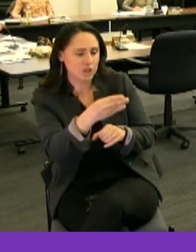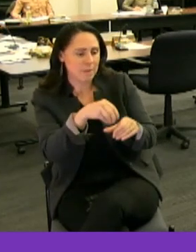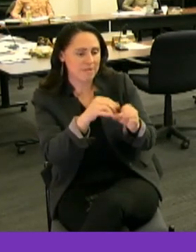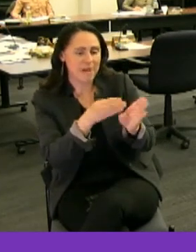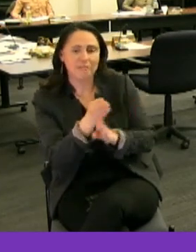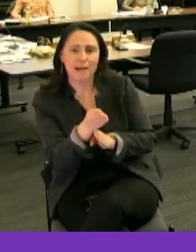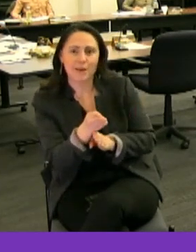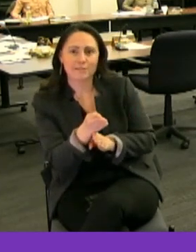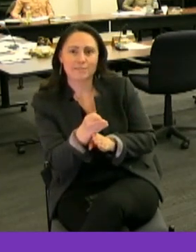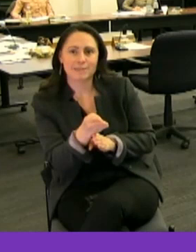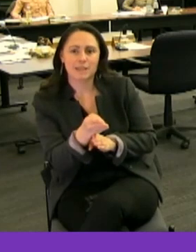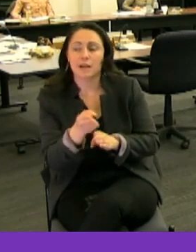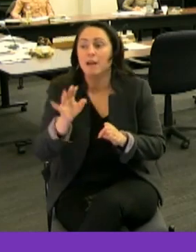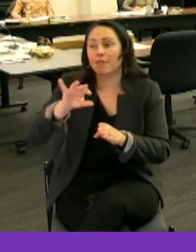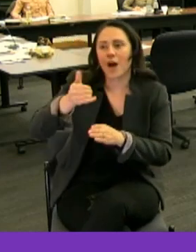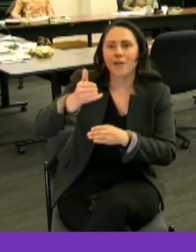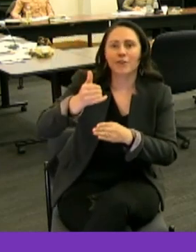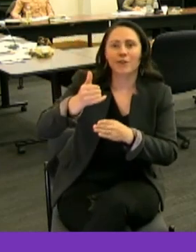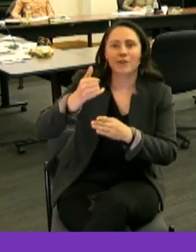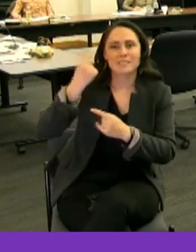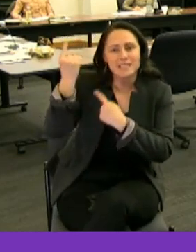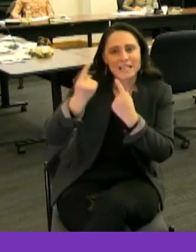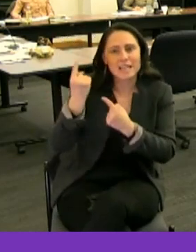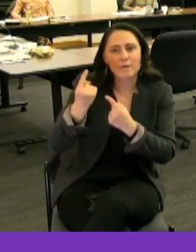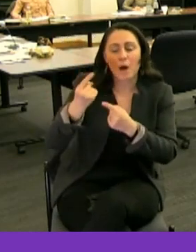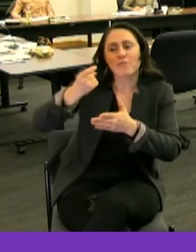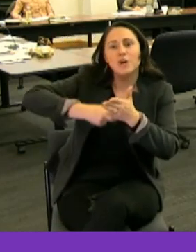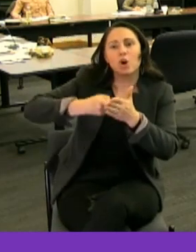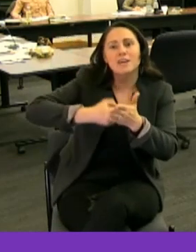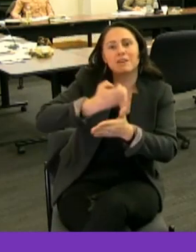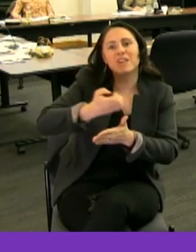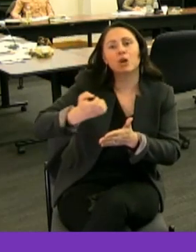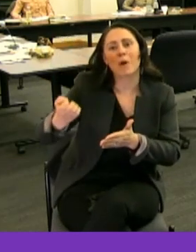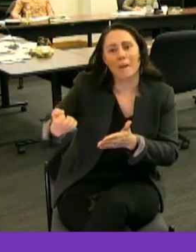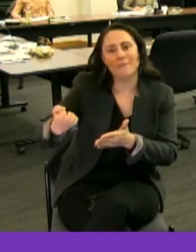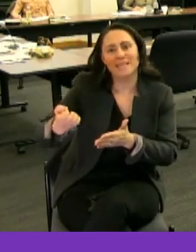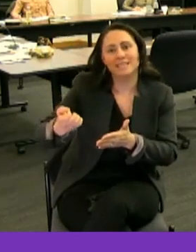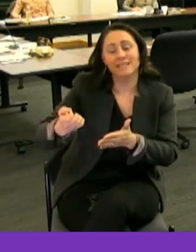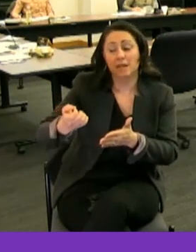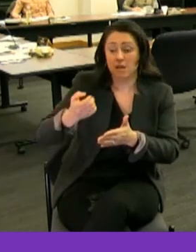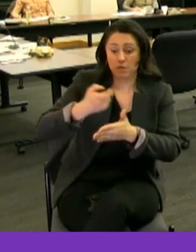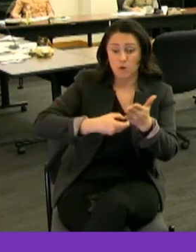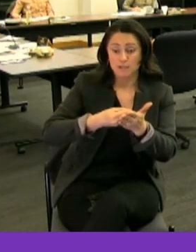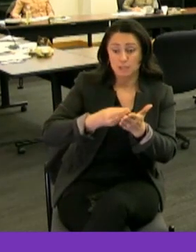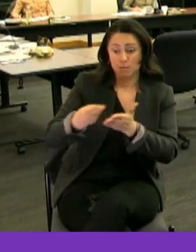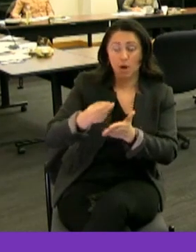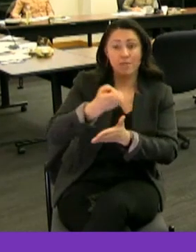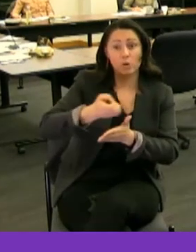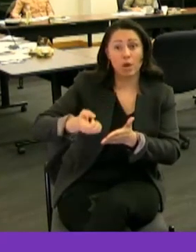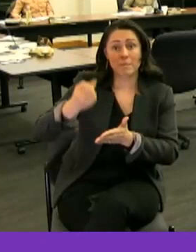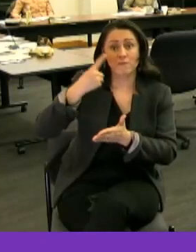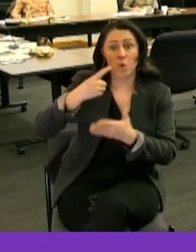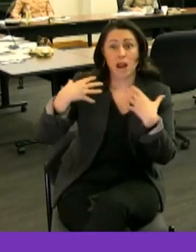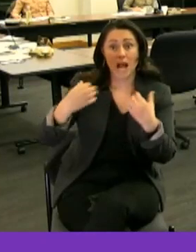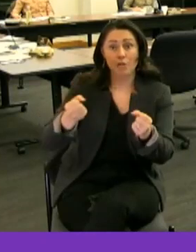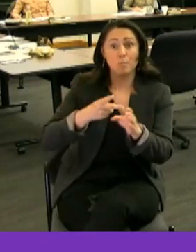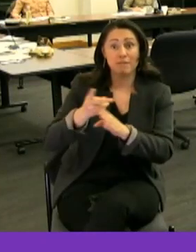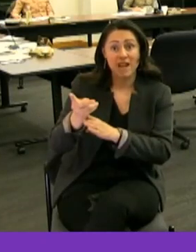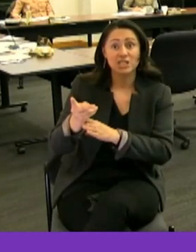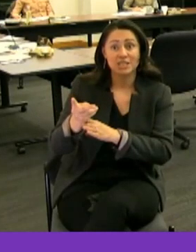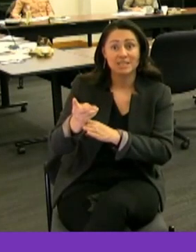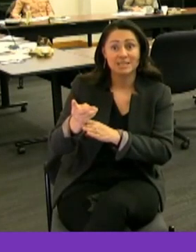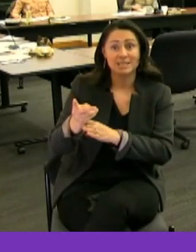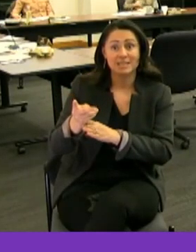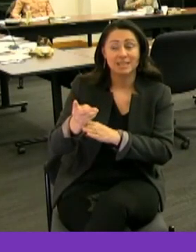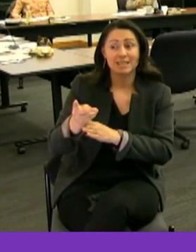that field. The other component, though, is the cost of the equipment. The cost to purchase the equipment for health professions. If you recall, the cost of